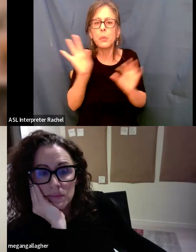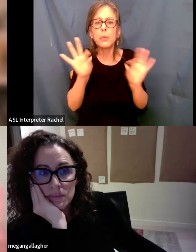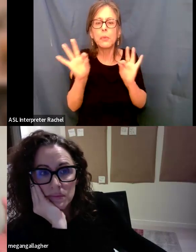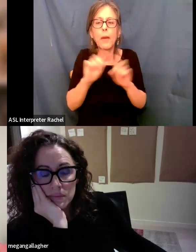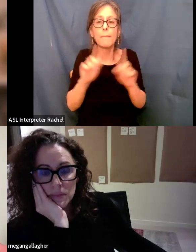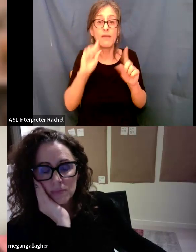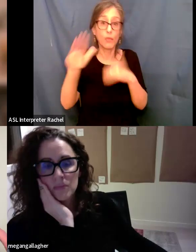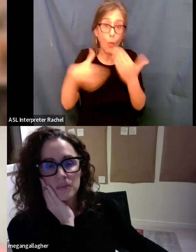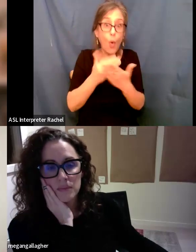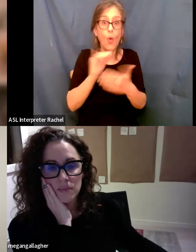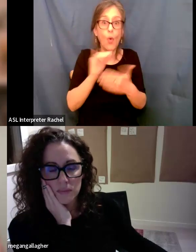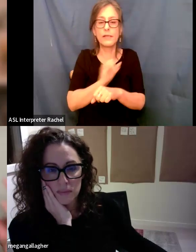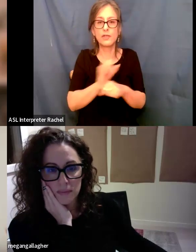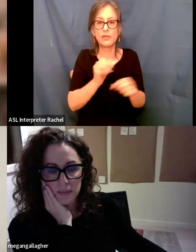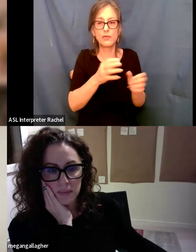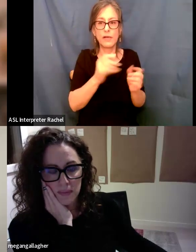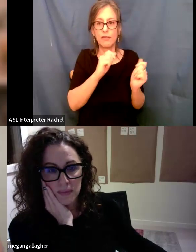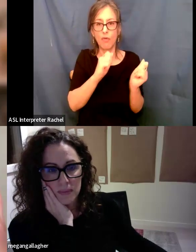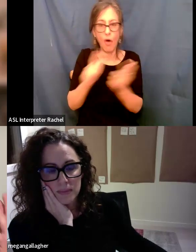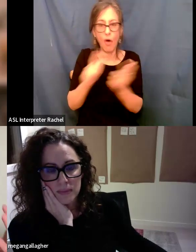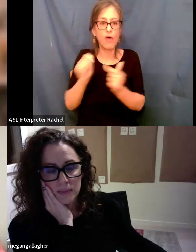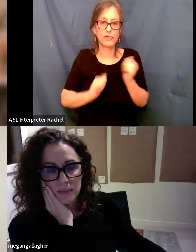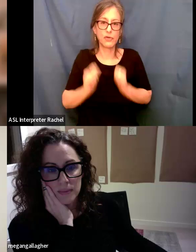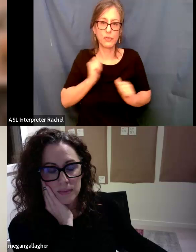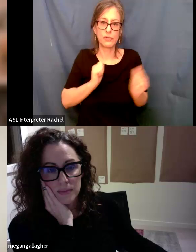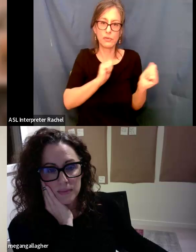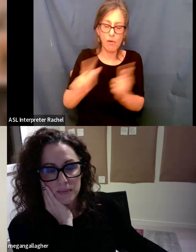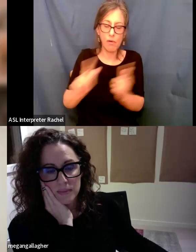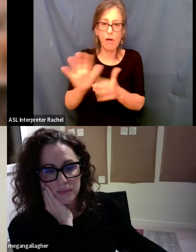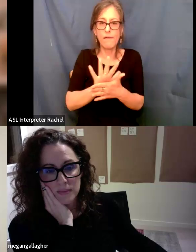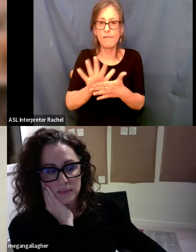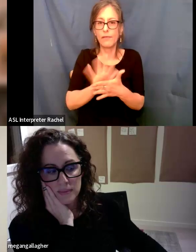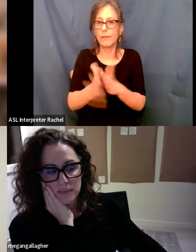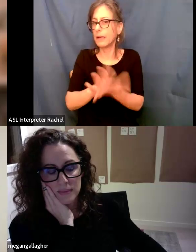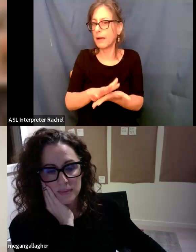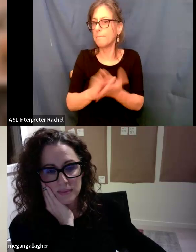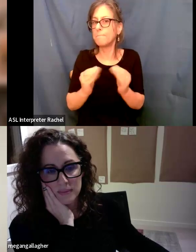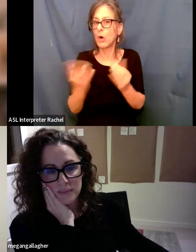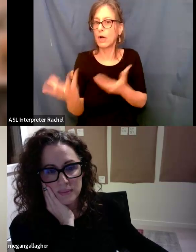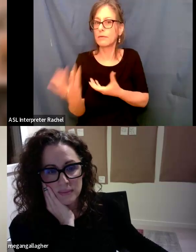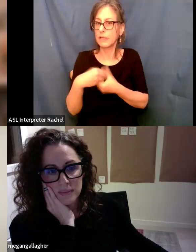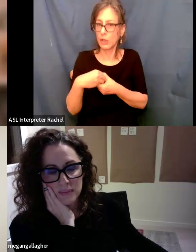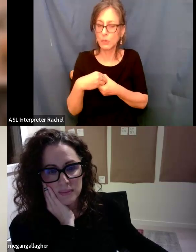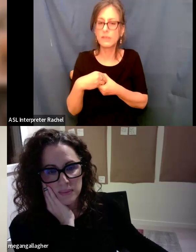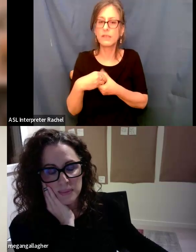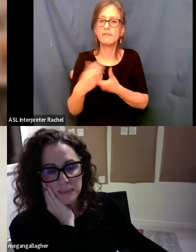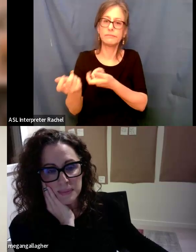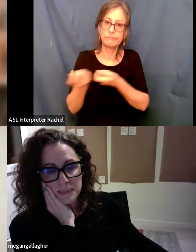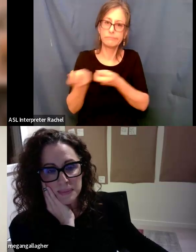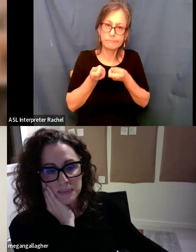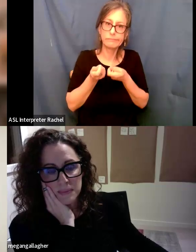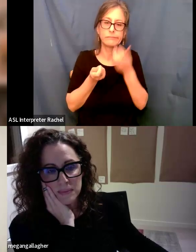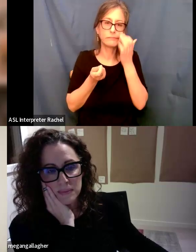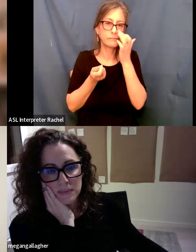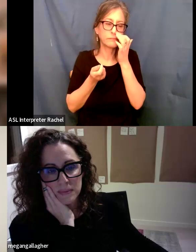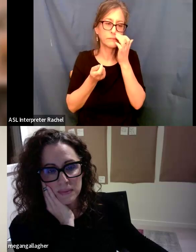like the whole industry and all shows and all films become more inclusive, because I do think